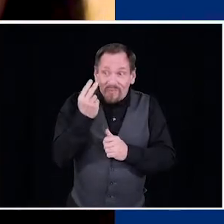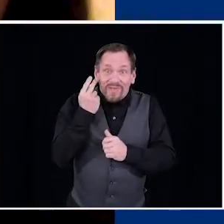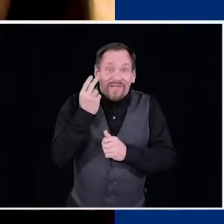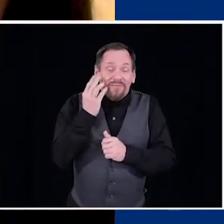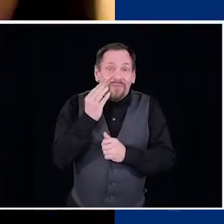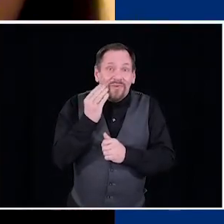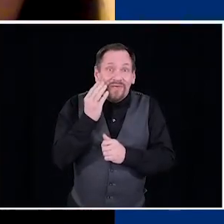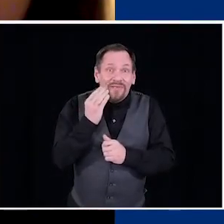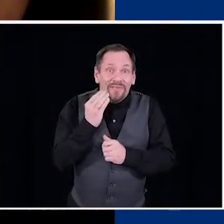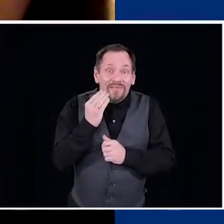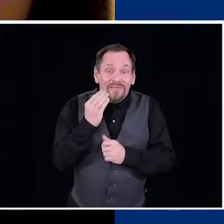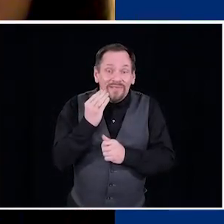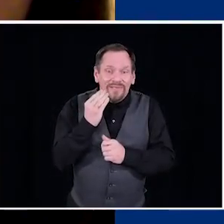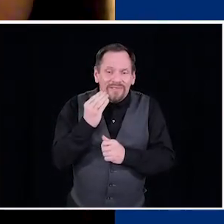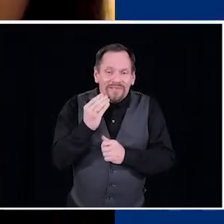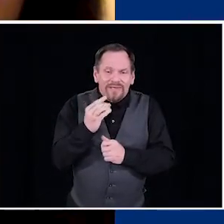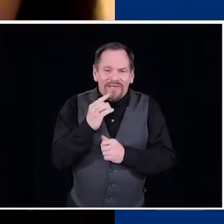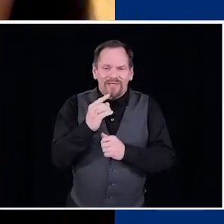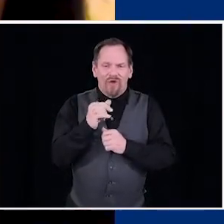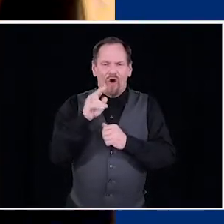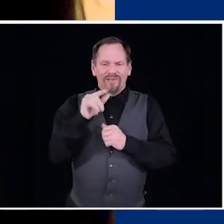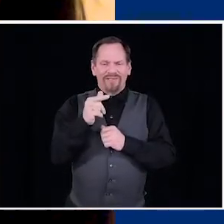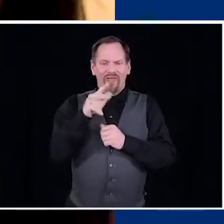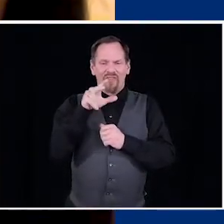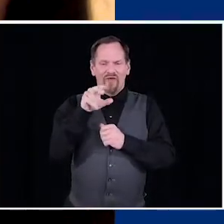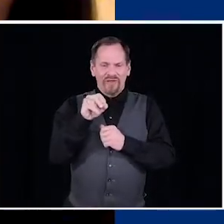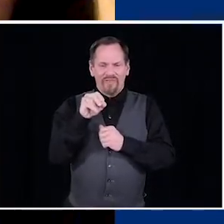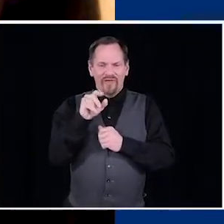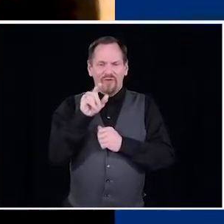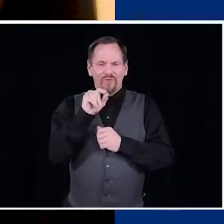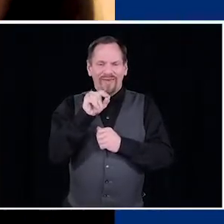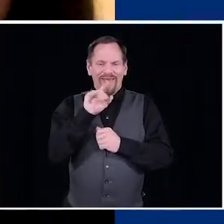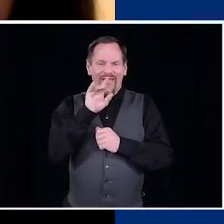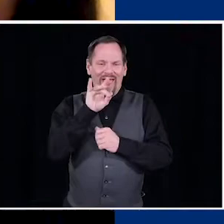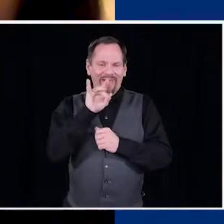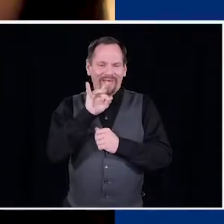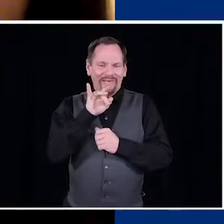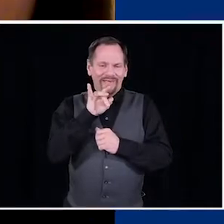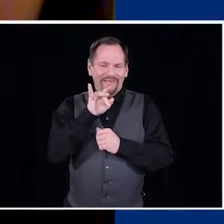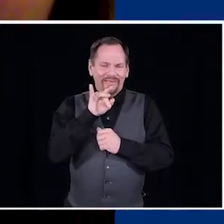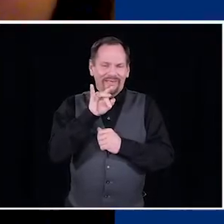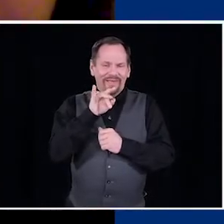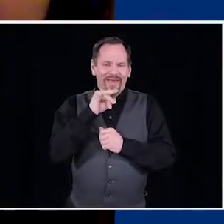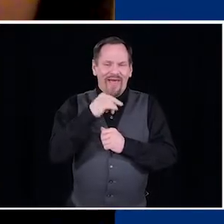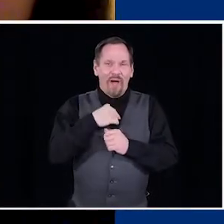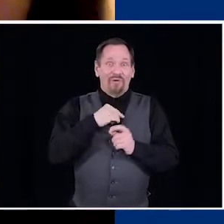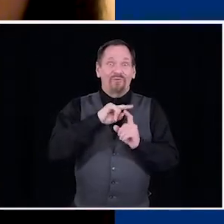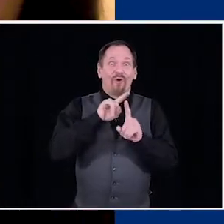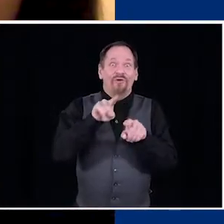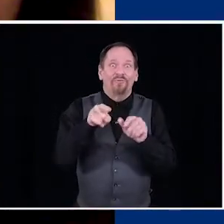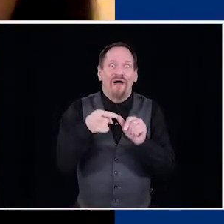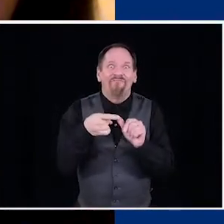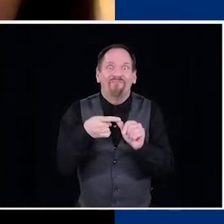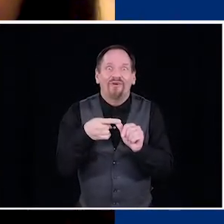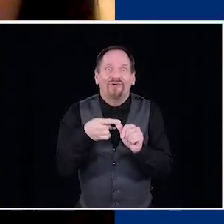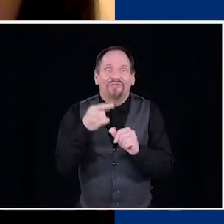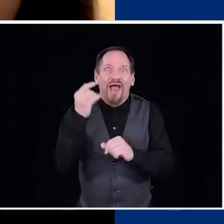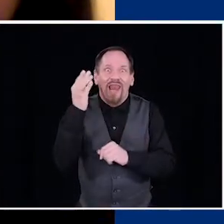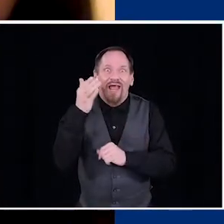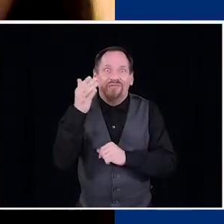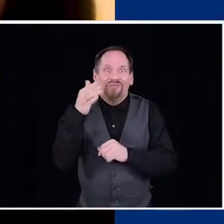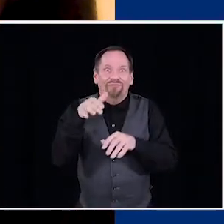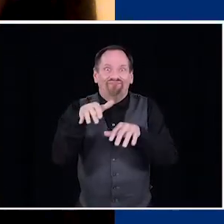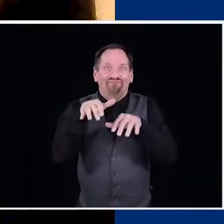experience has to be the afternoon of 30th August 2018. I was going to attend my first ever lecture at